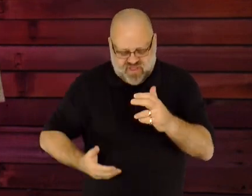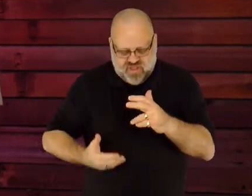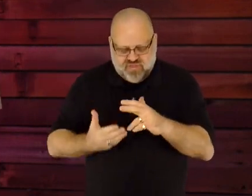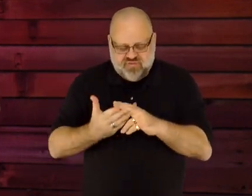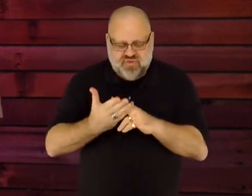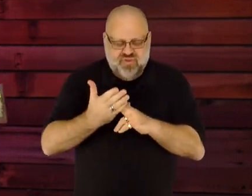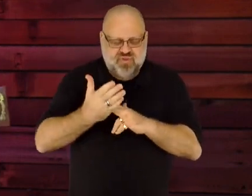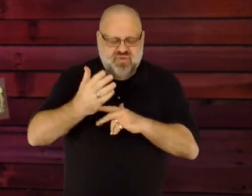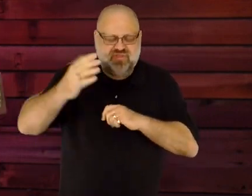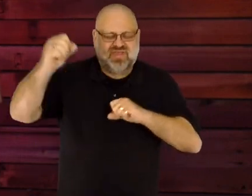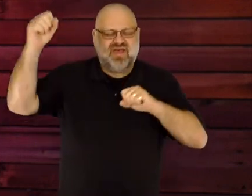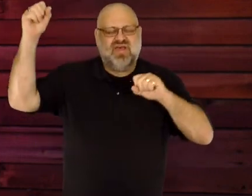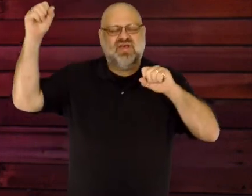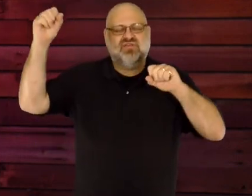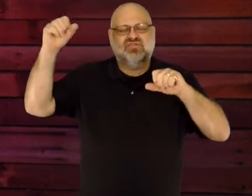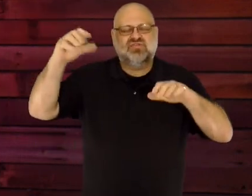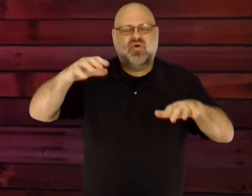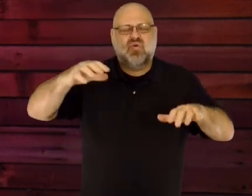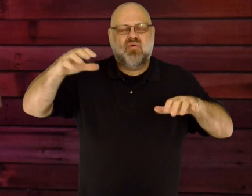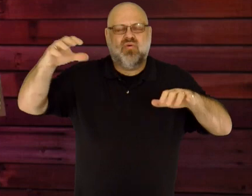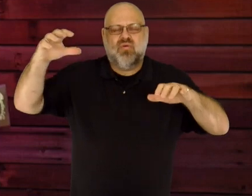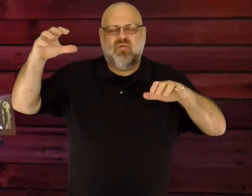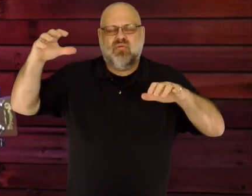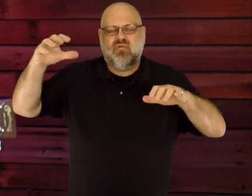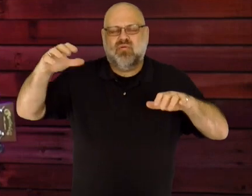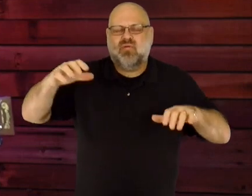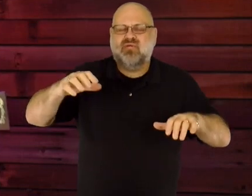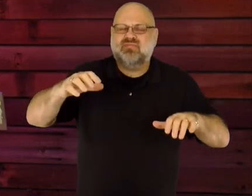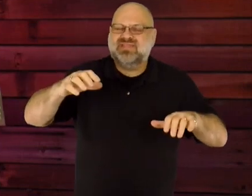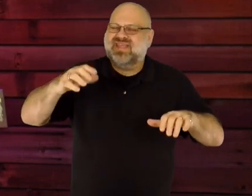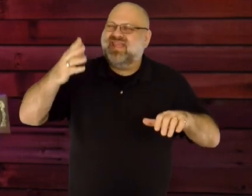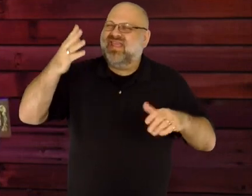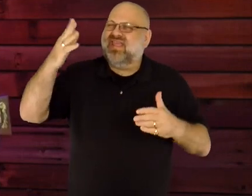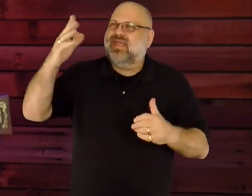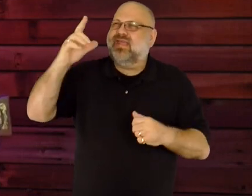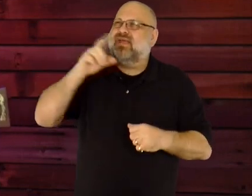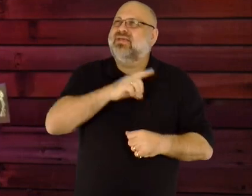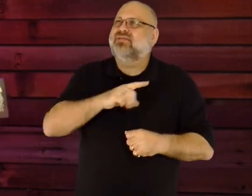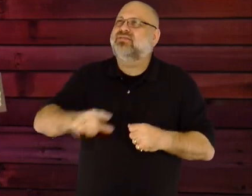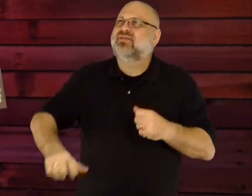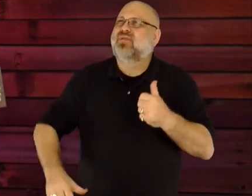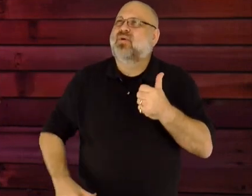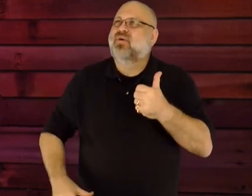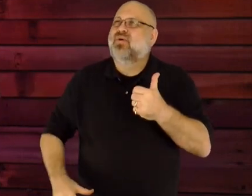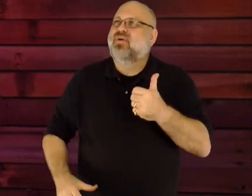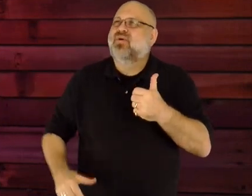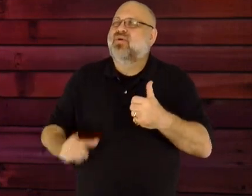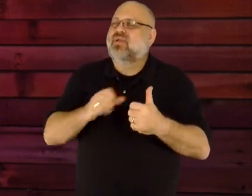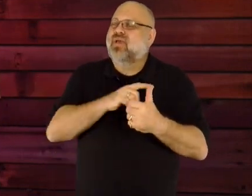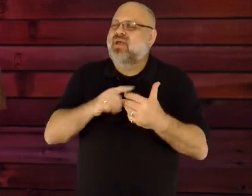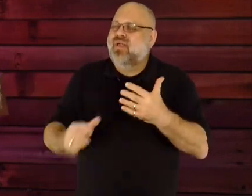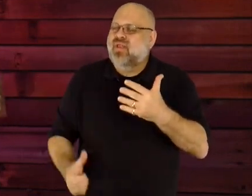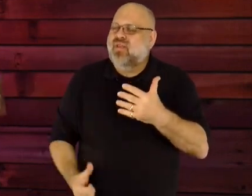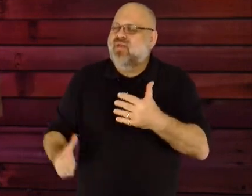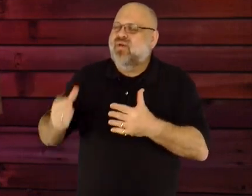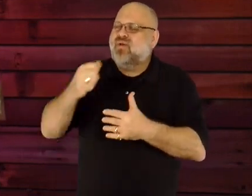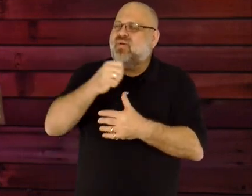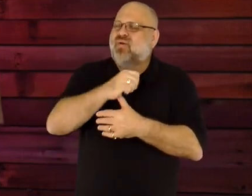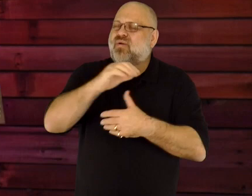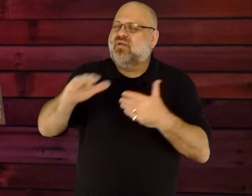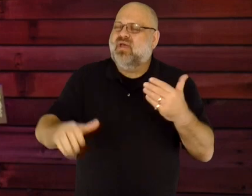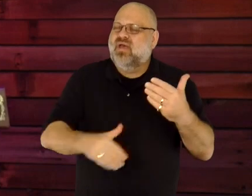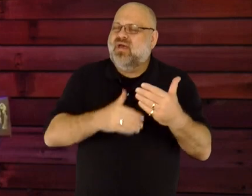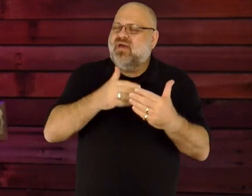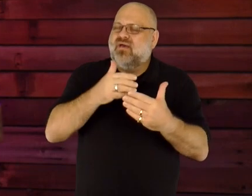And through the storm, he is Lord,